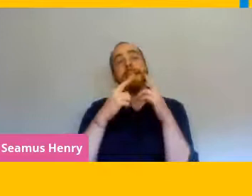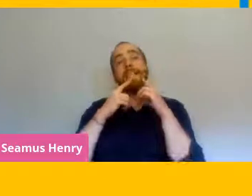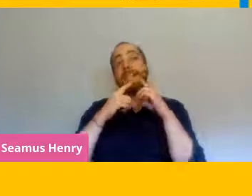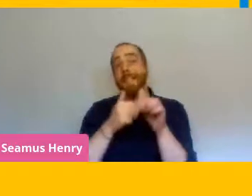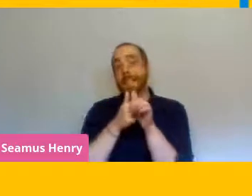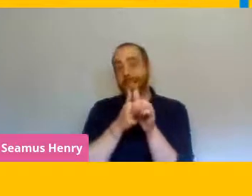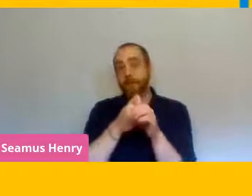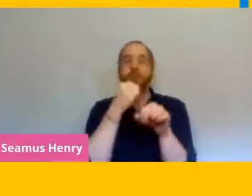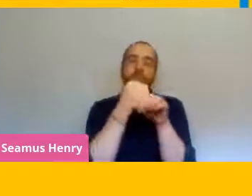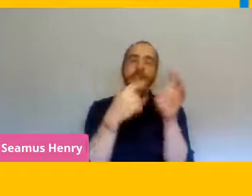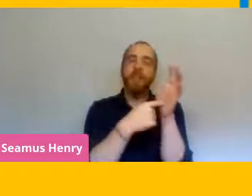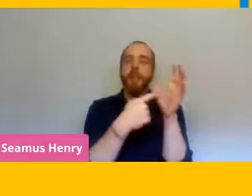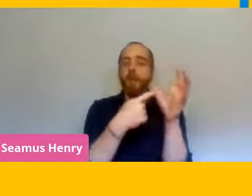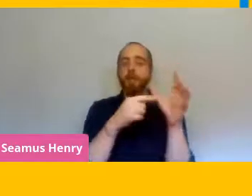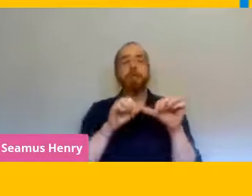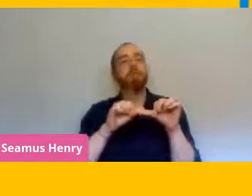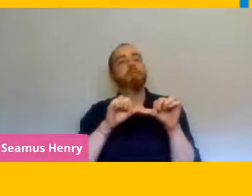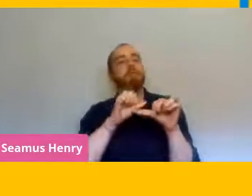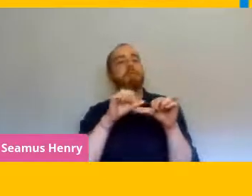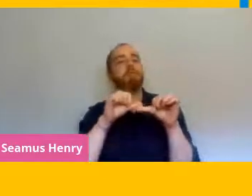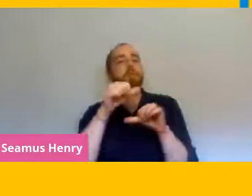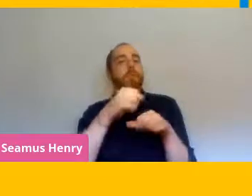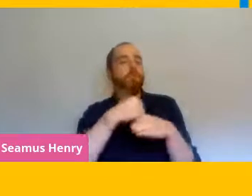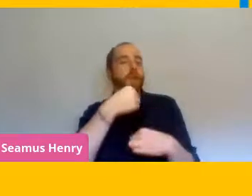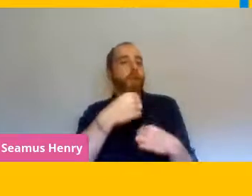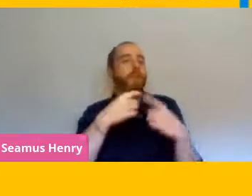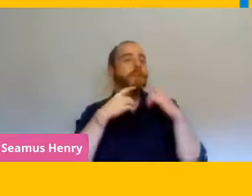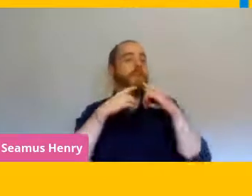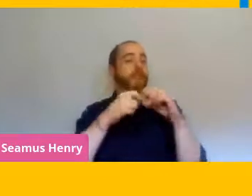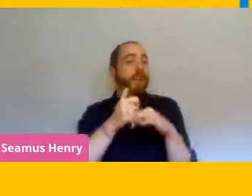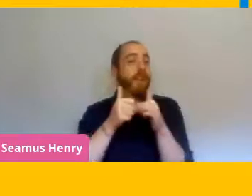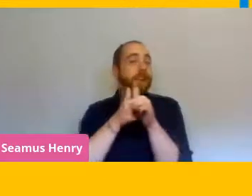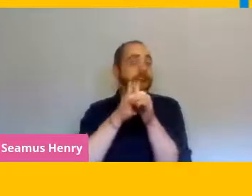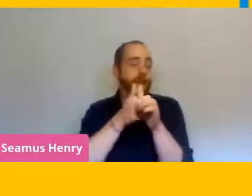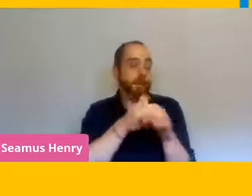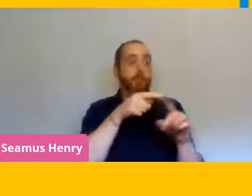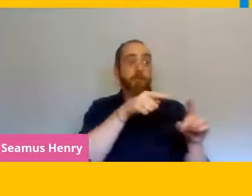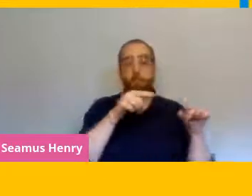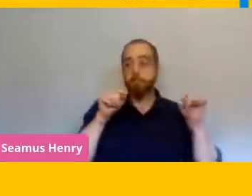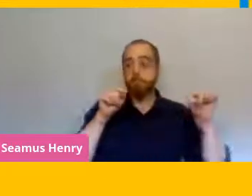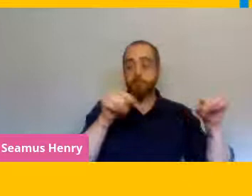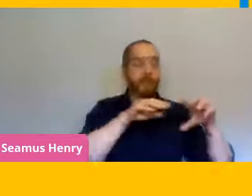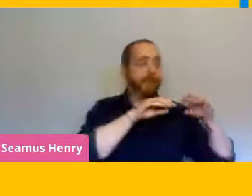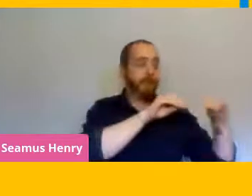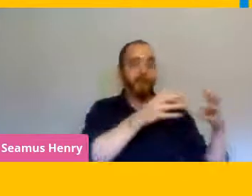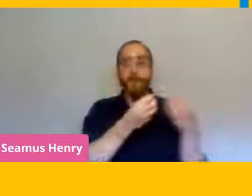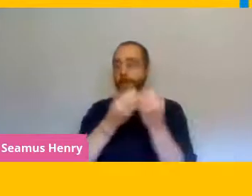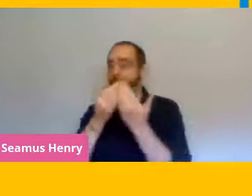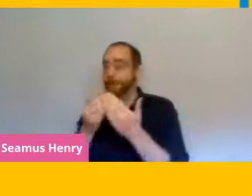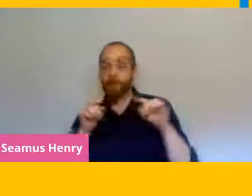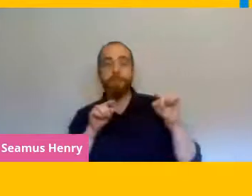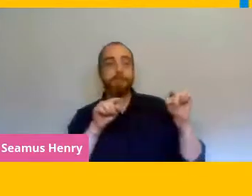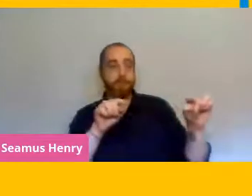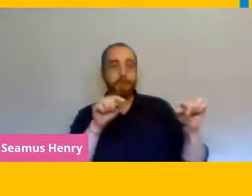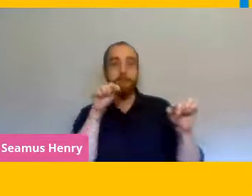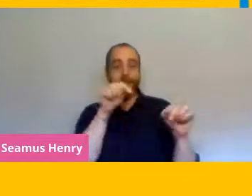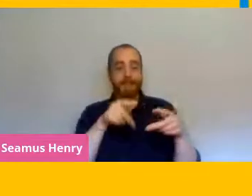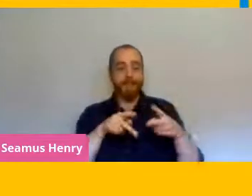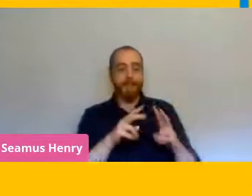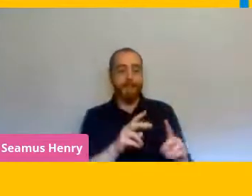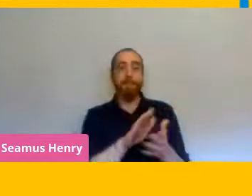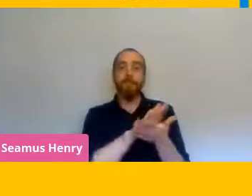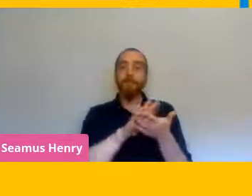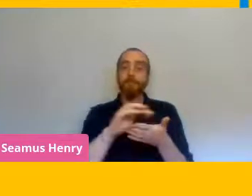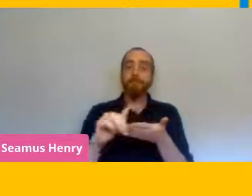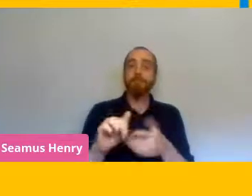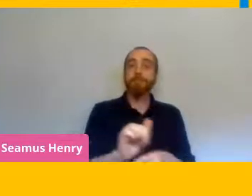this is postgraduates who teach alongside their studies. We were also initially able to protect a lot of people's income for the remainder